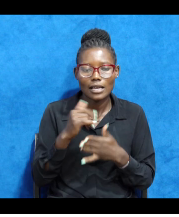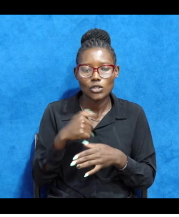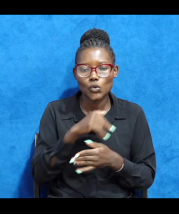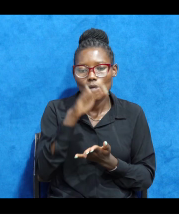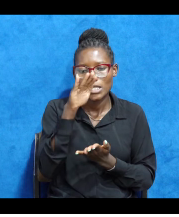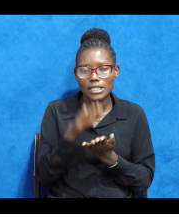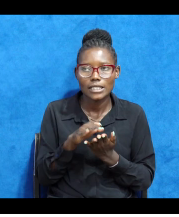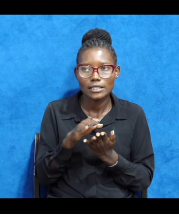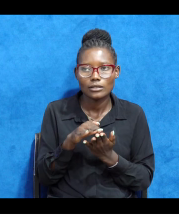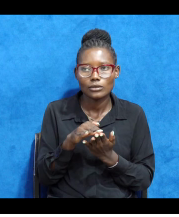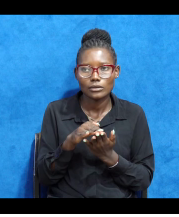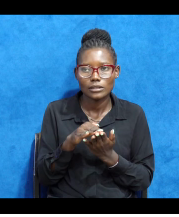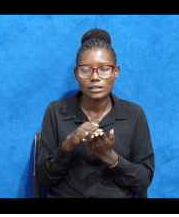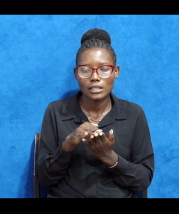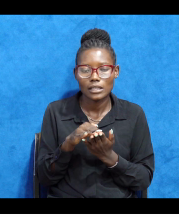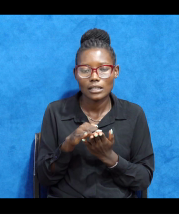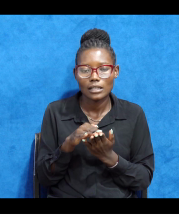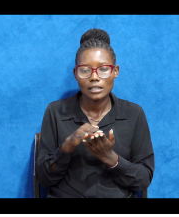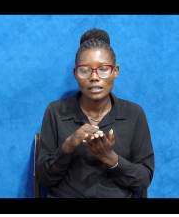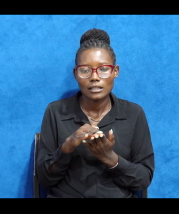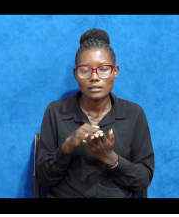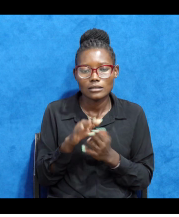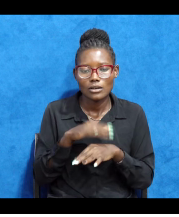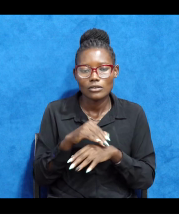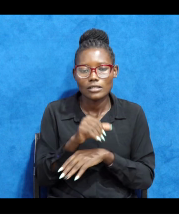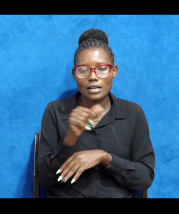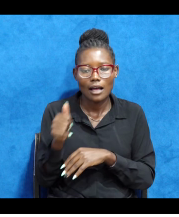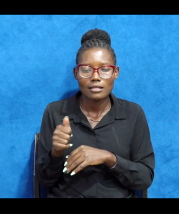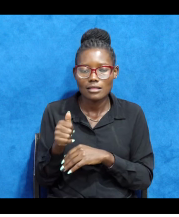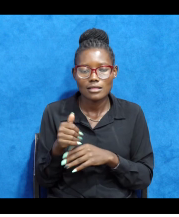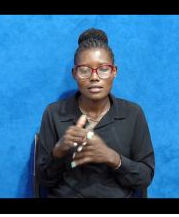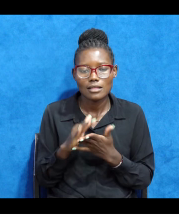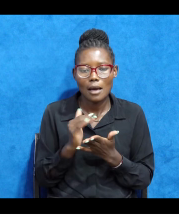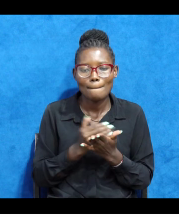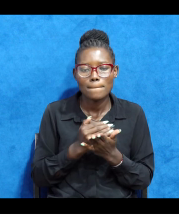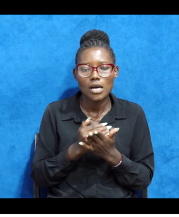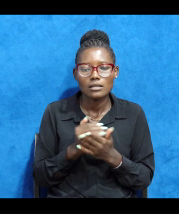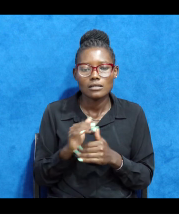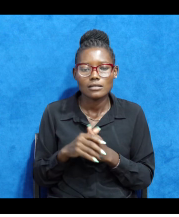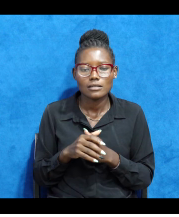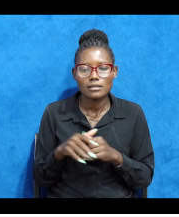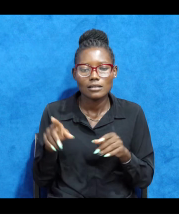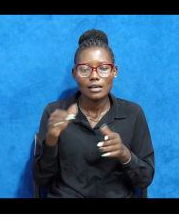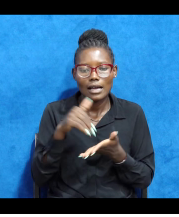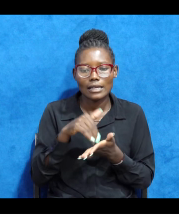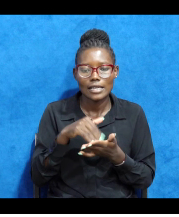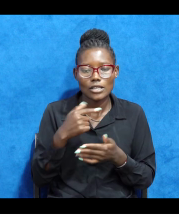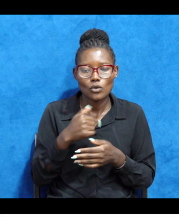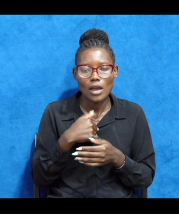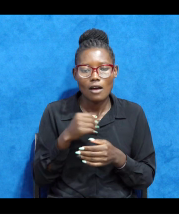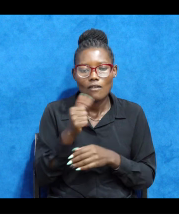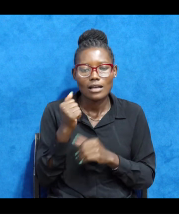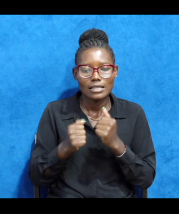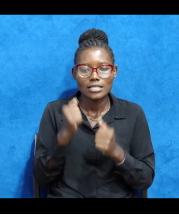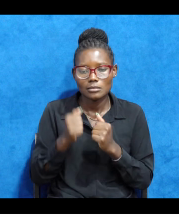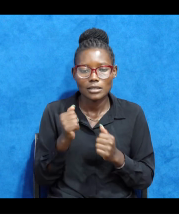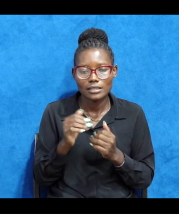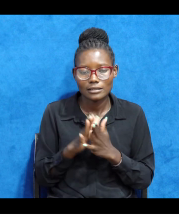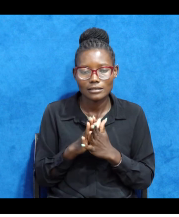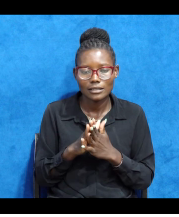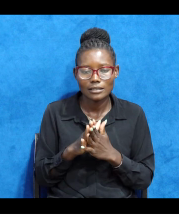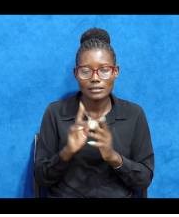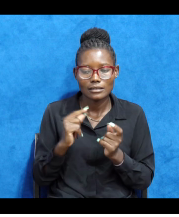is really take a single block or a single large period of time and we emphasize a certain portion of a movement. And by doing so,